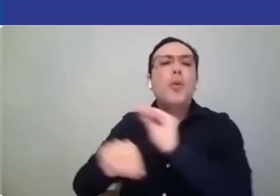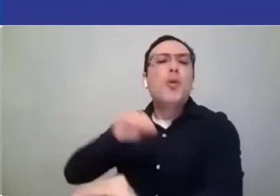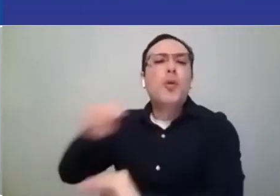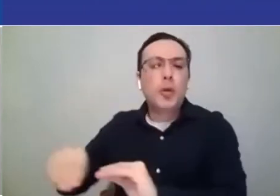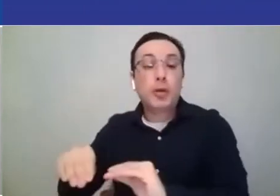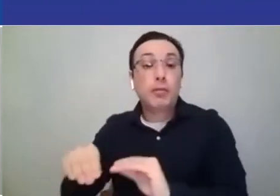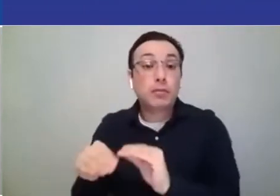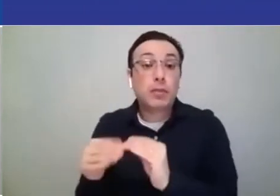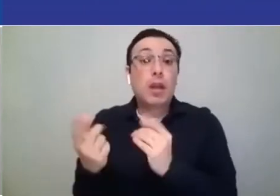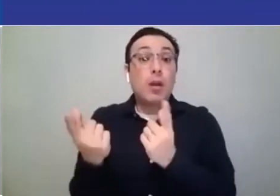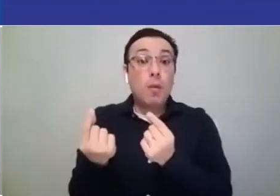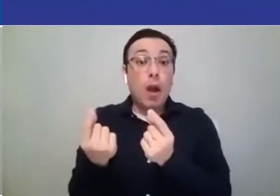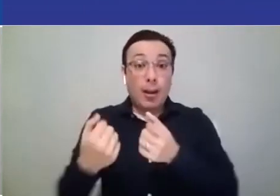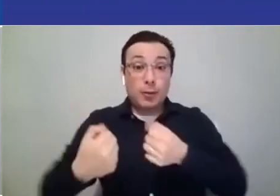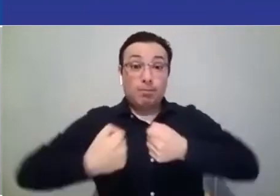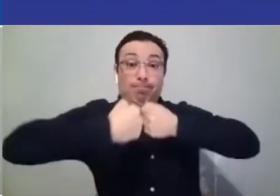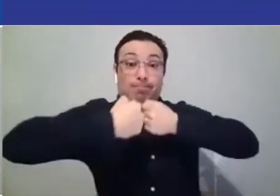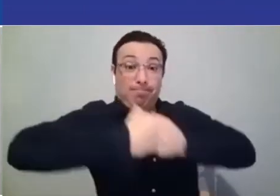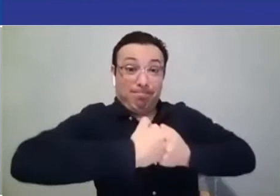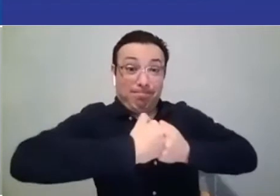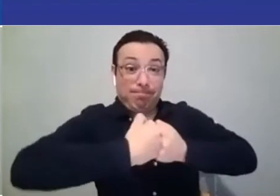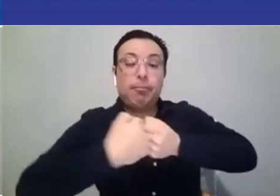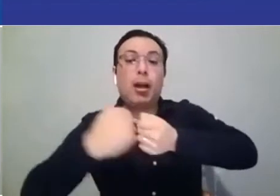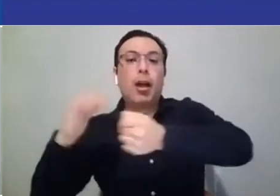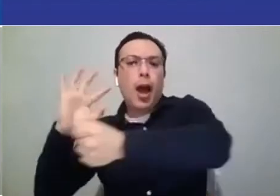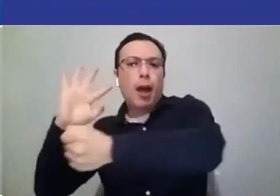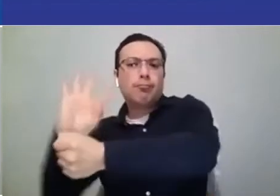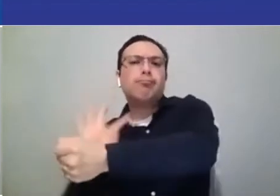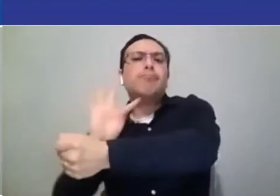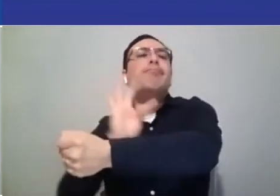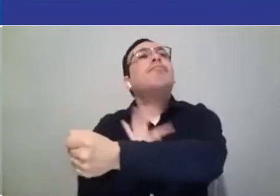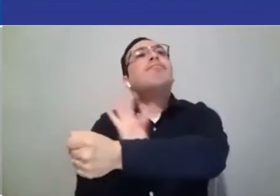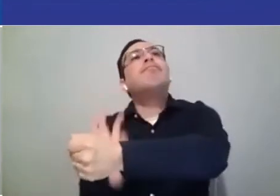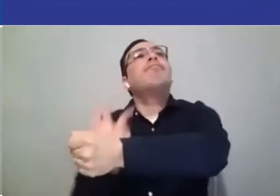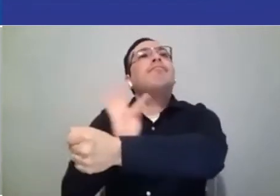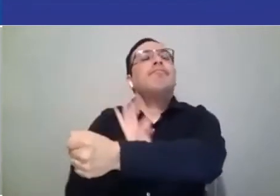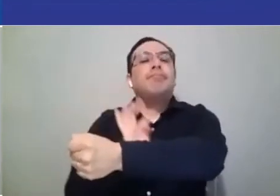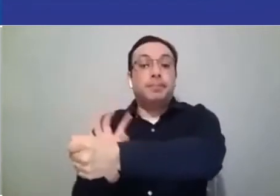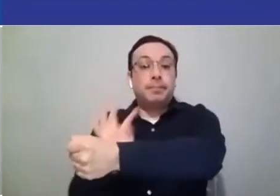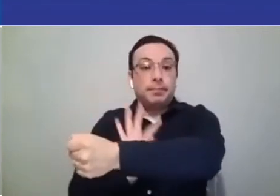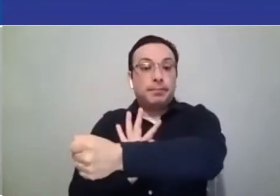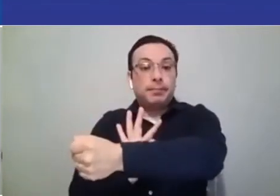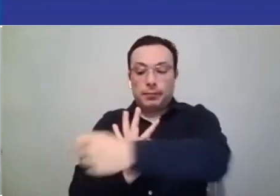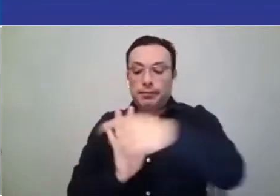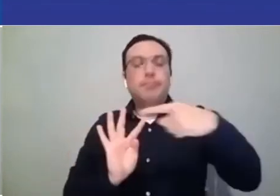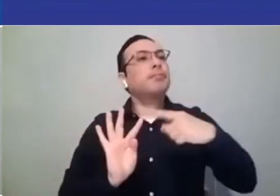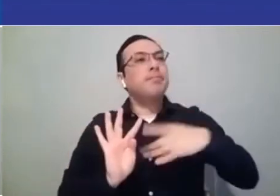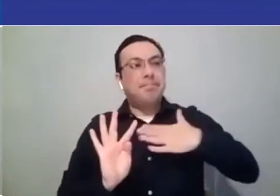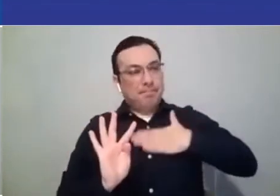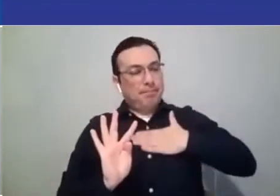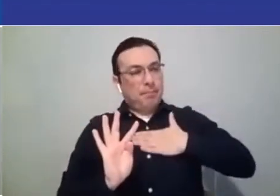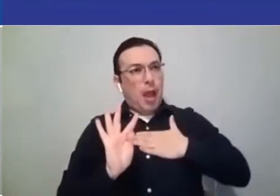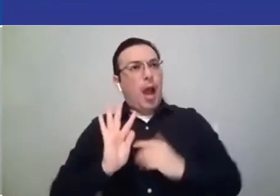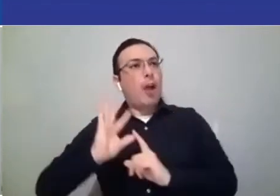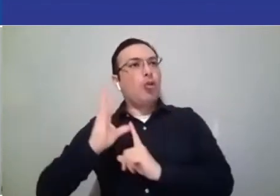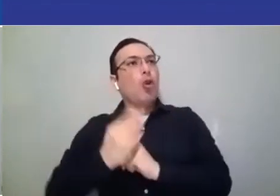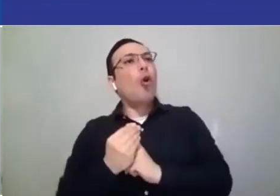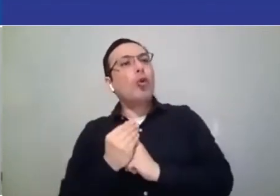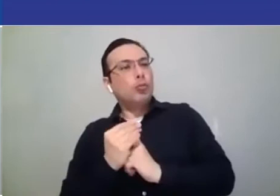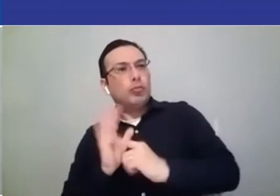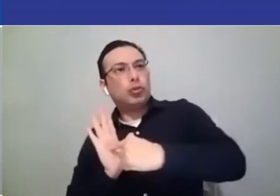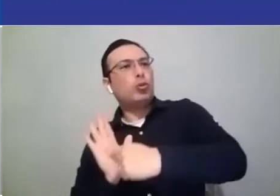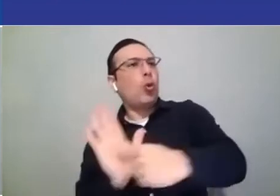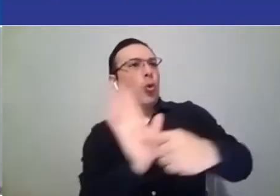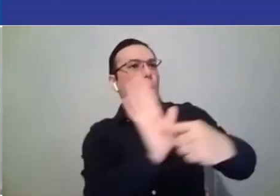resistance in front of barriers and walls and bulldozers to represent